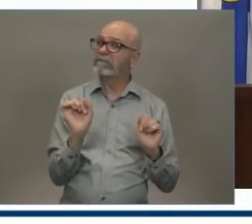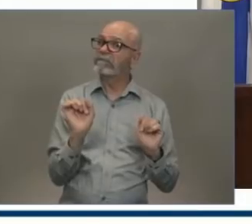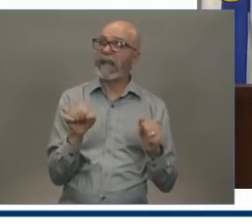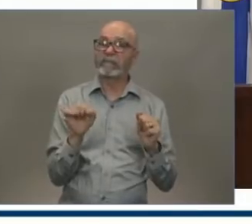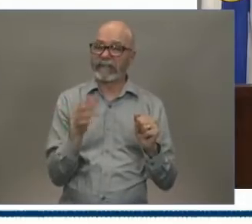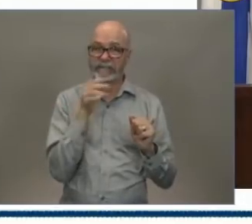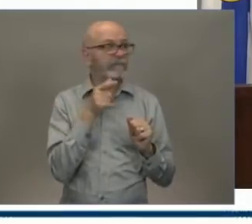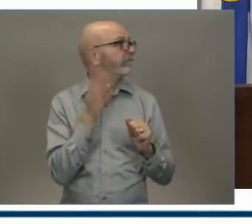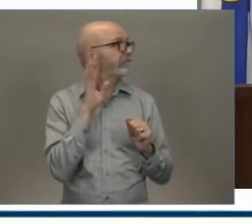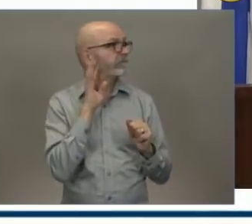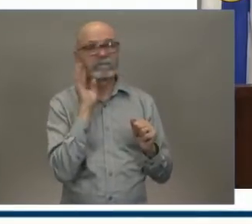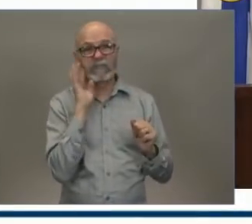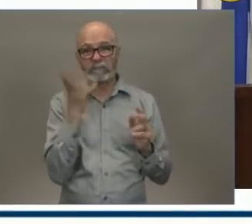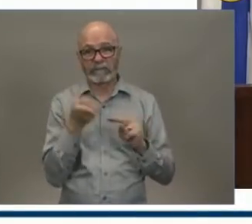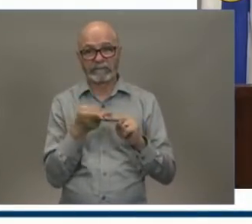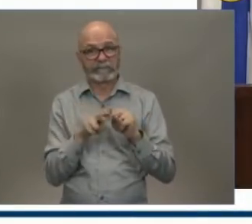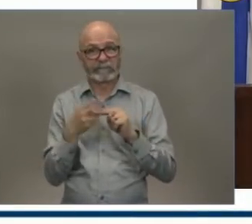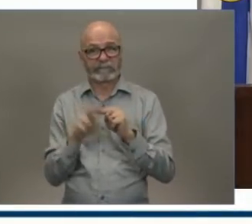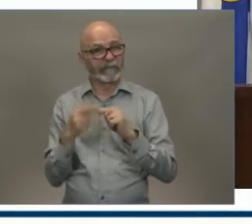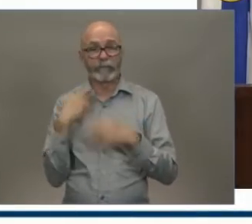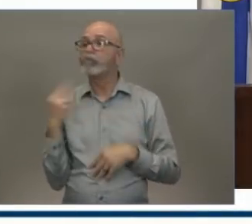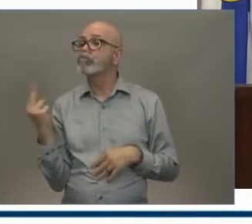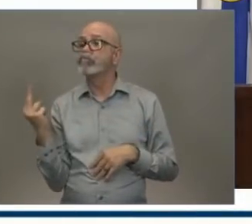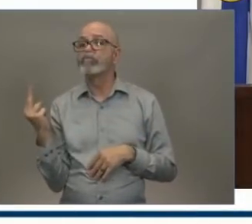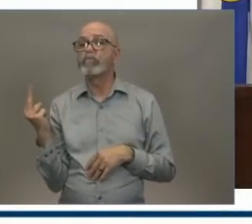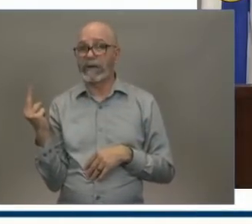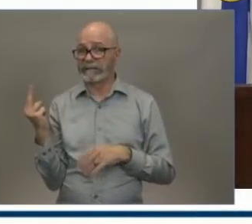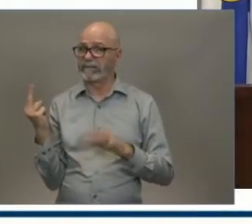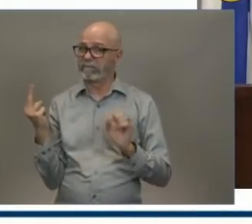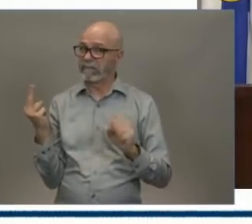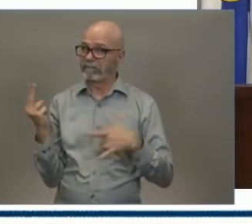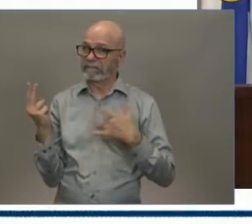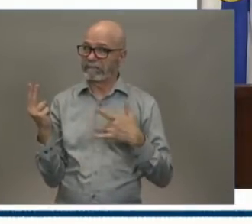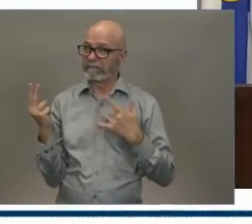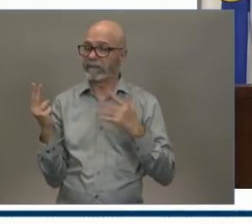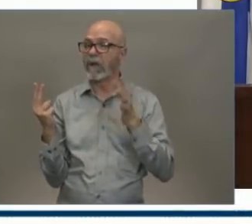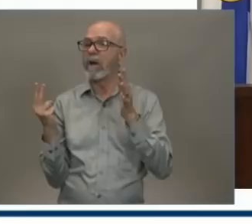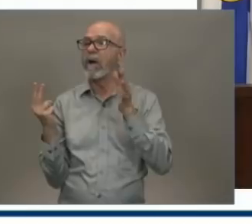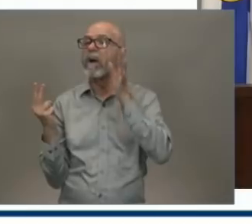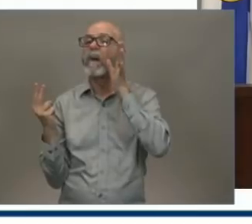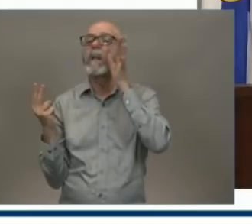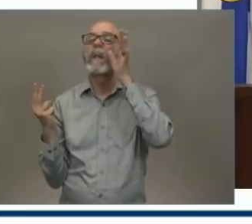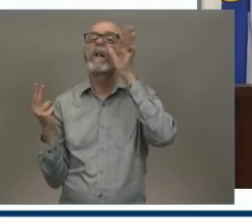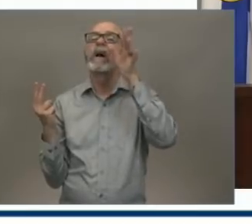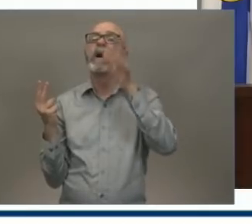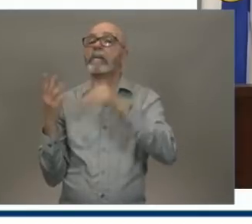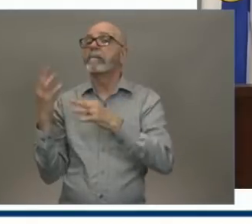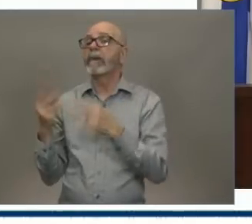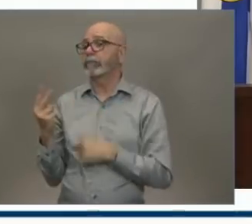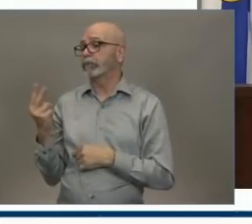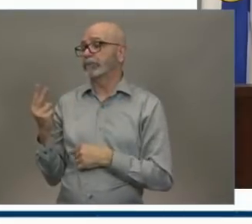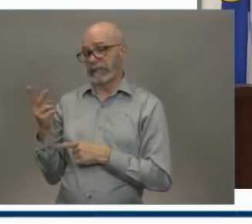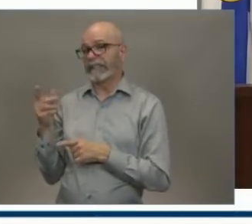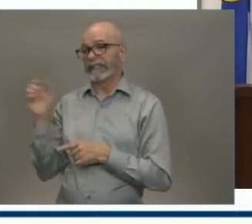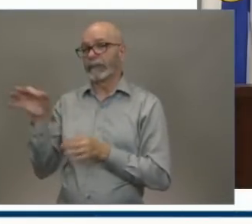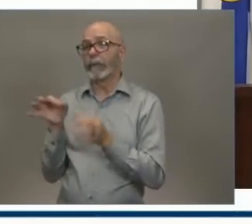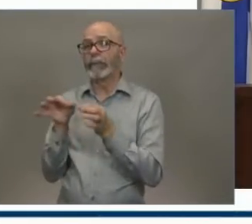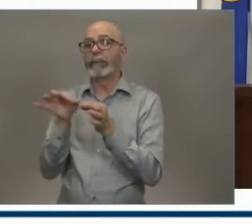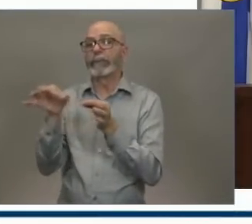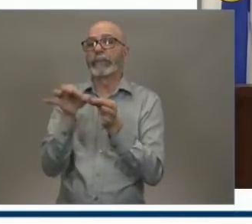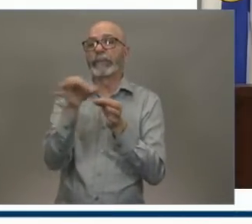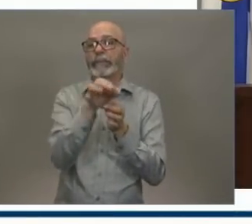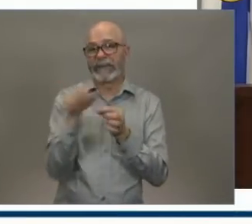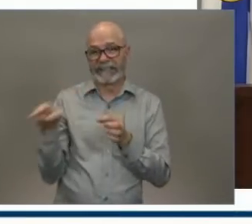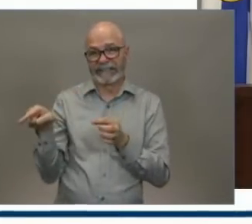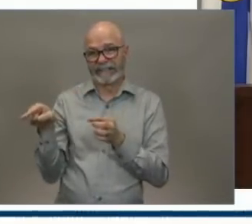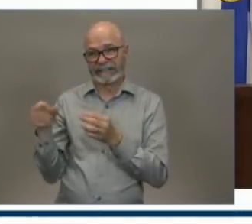basically it's even more virulent in terms of the way it spreads, despite the fact that we've got a mini explosion next door in New Brunswick.